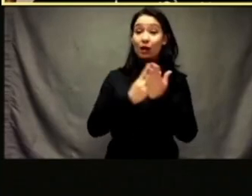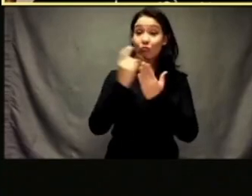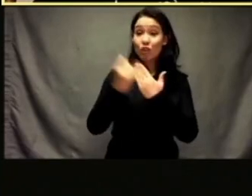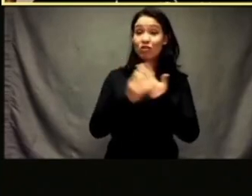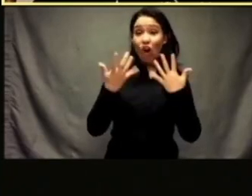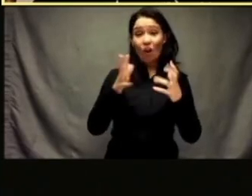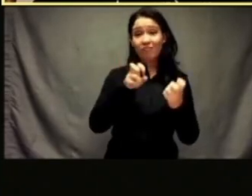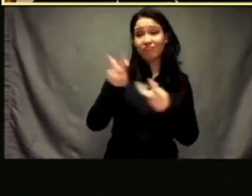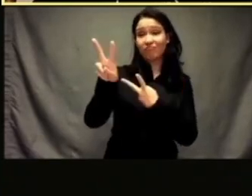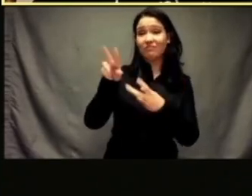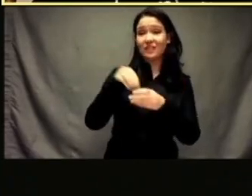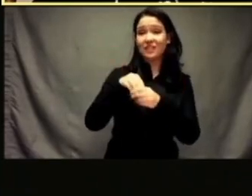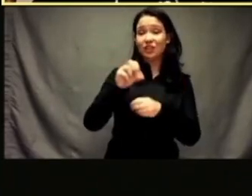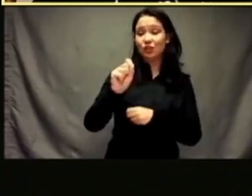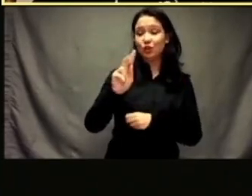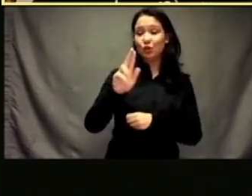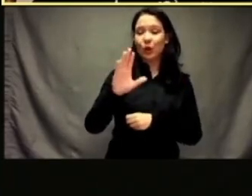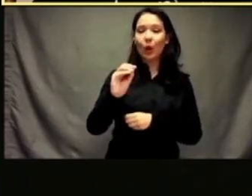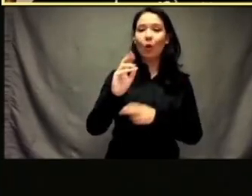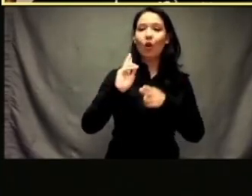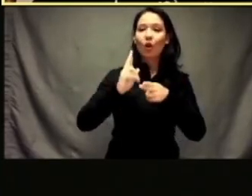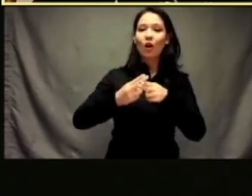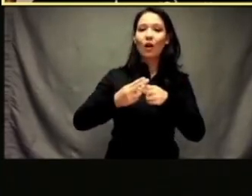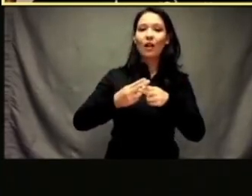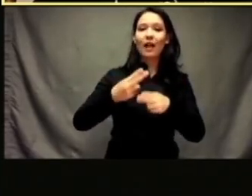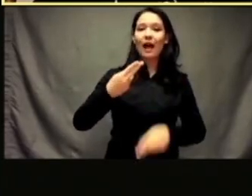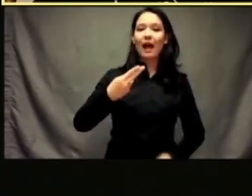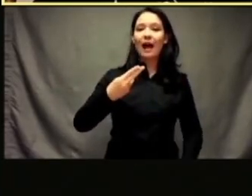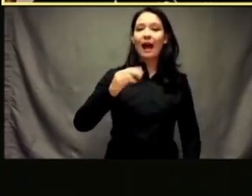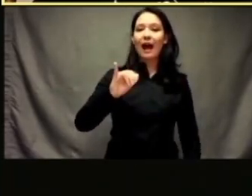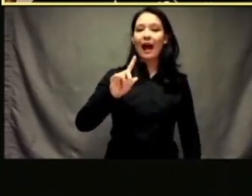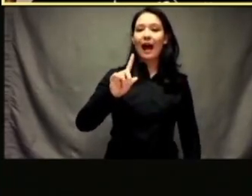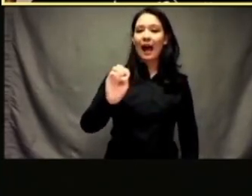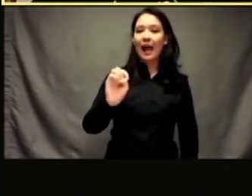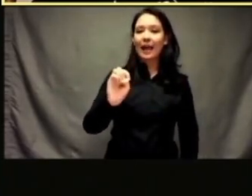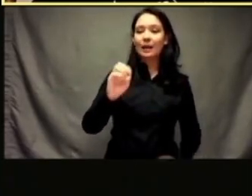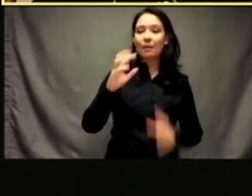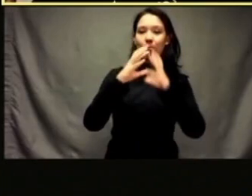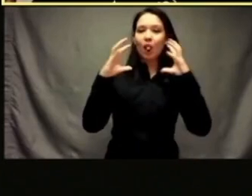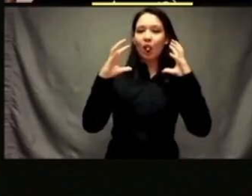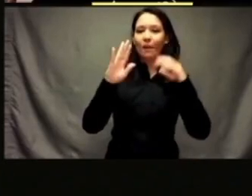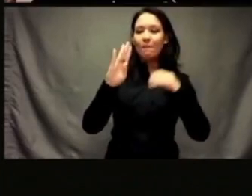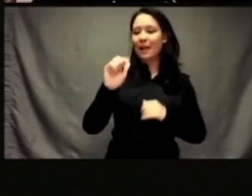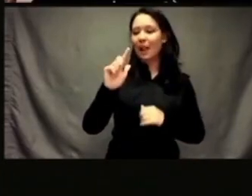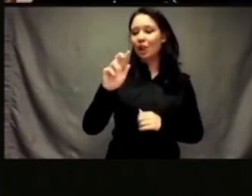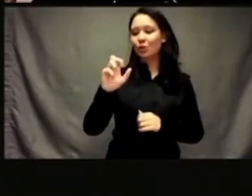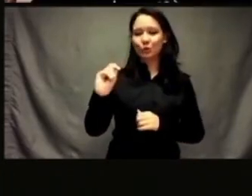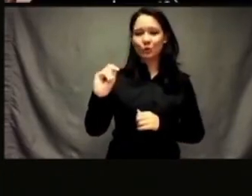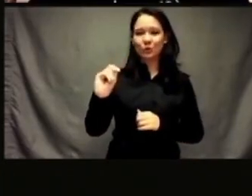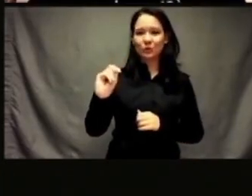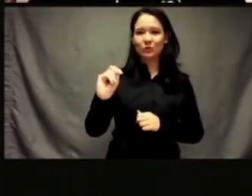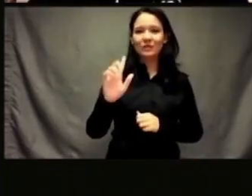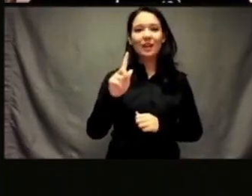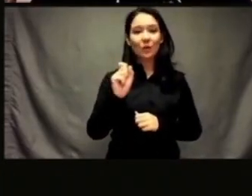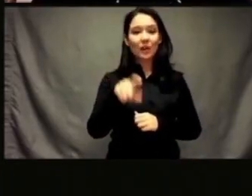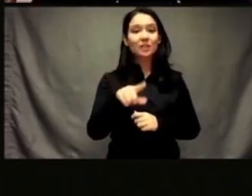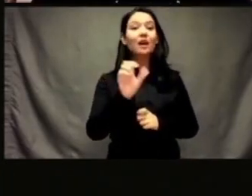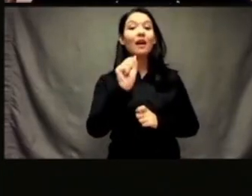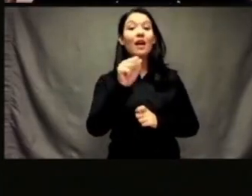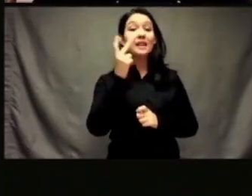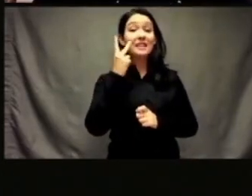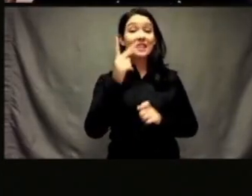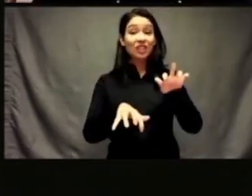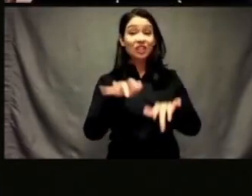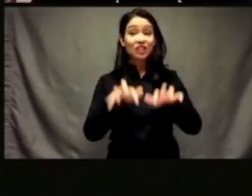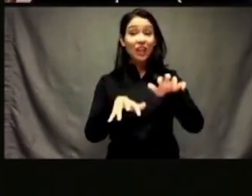studio, so you can play around with it. It's called Hide Balloon. Any questions? Yeah, on so yeah, we see on the chat that